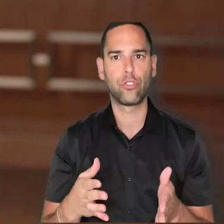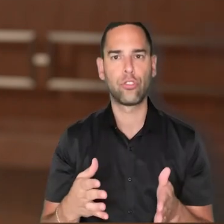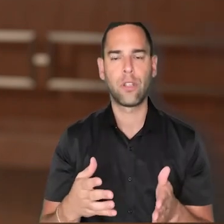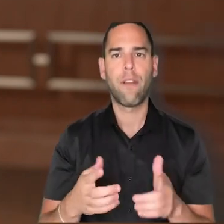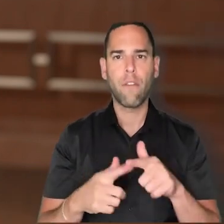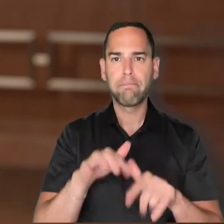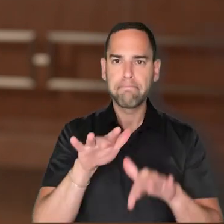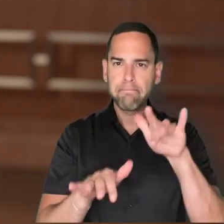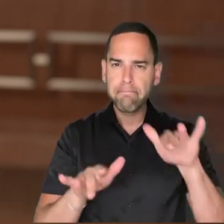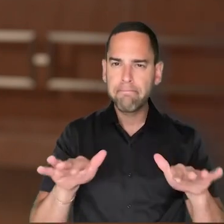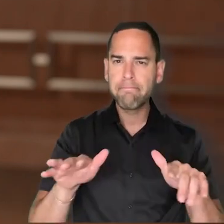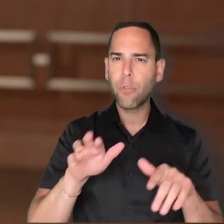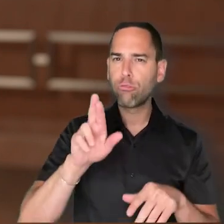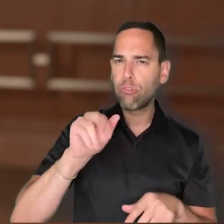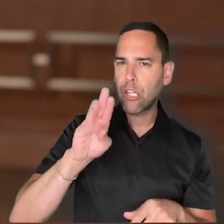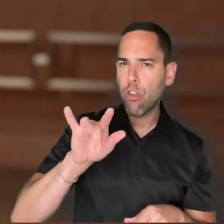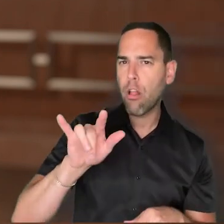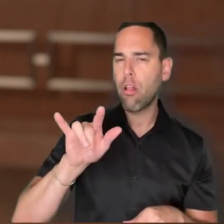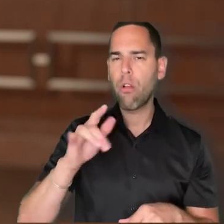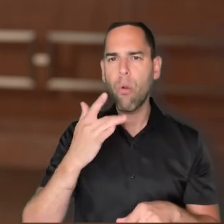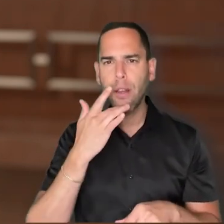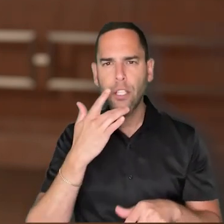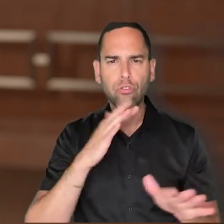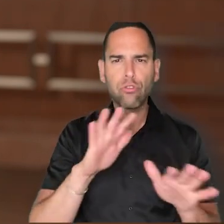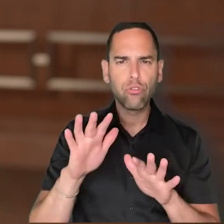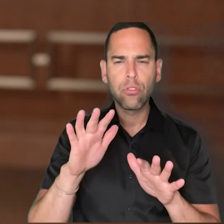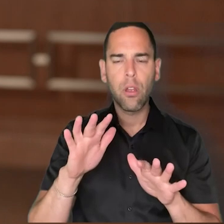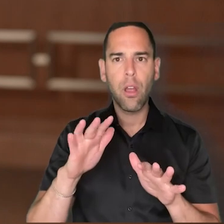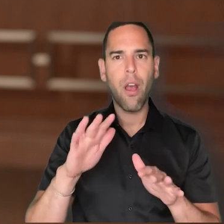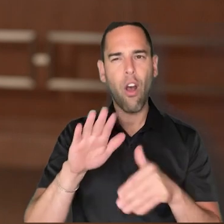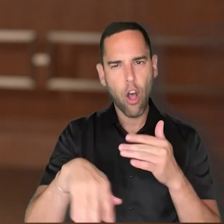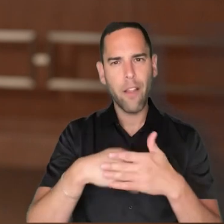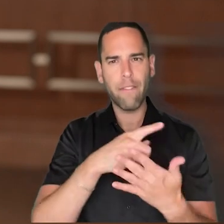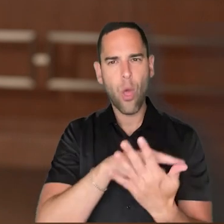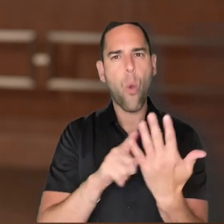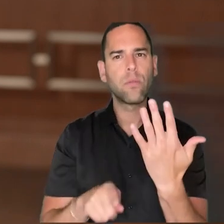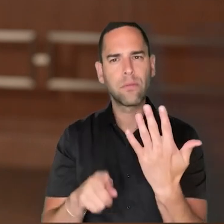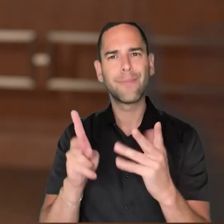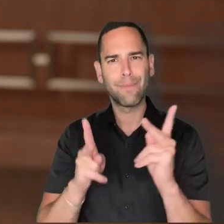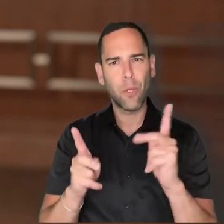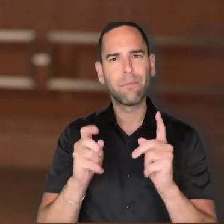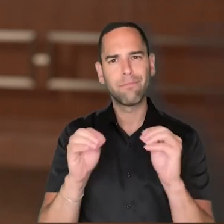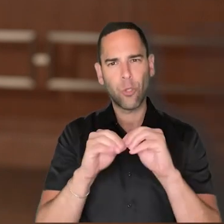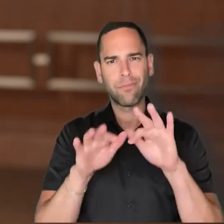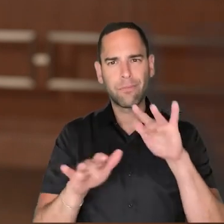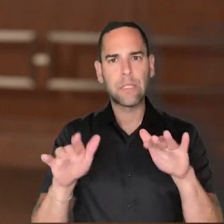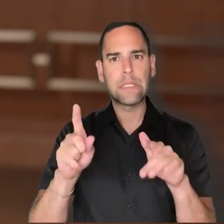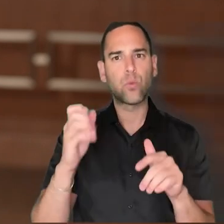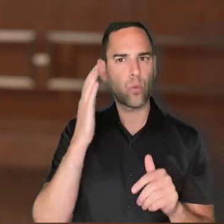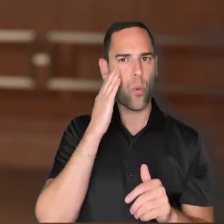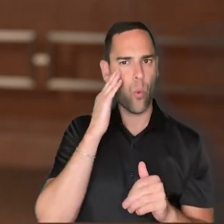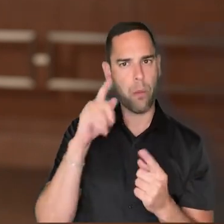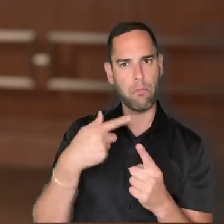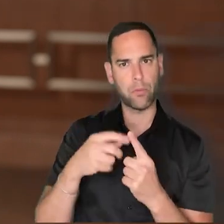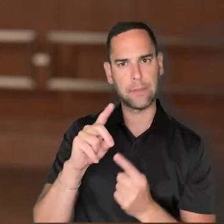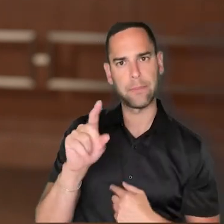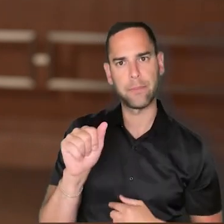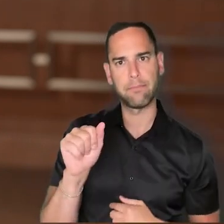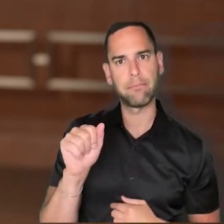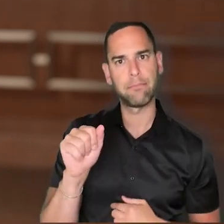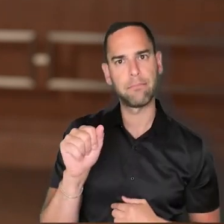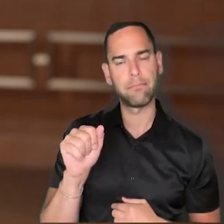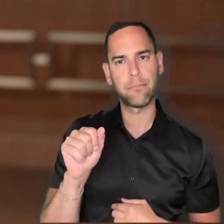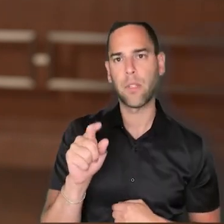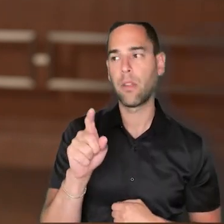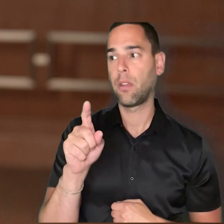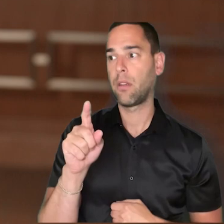providers who come from different racial backgrounds, sexual orientations, they need to also be understanding disability.